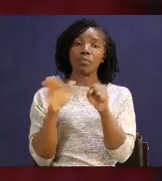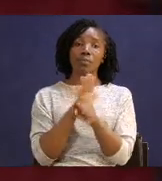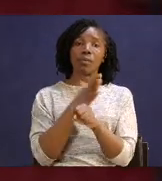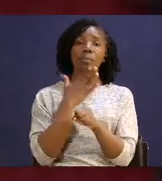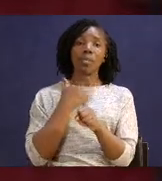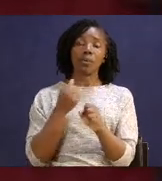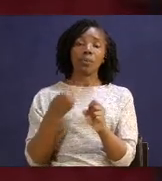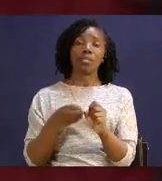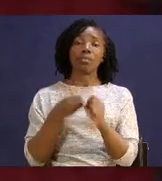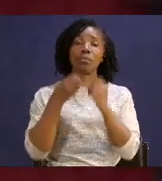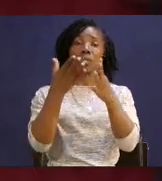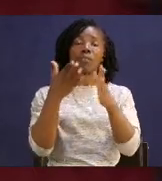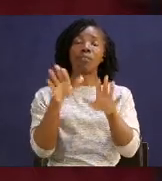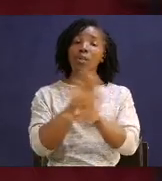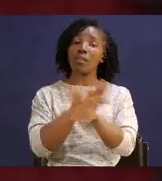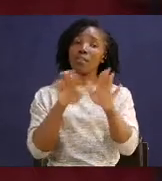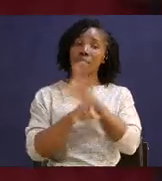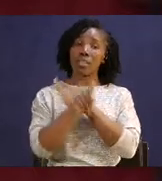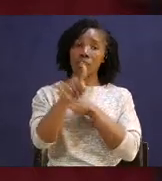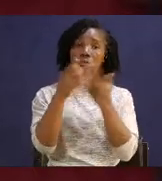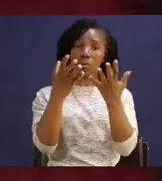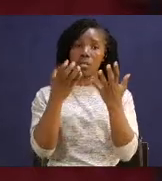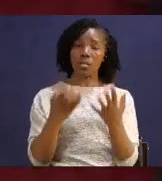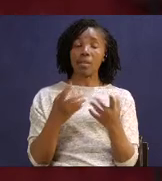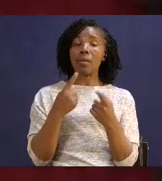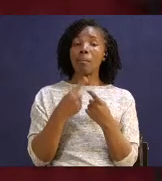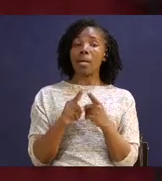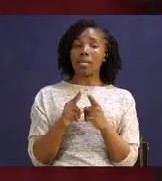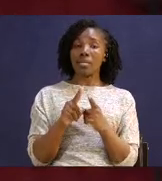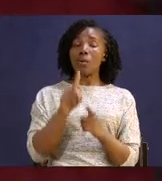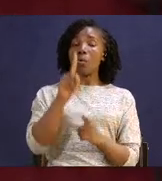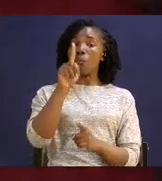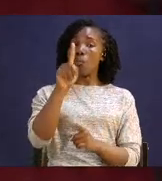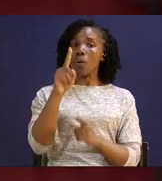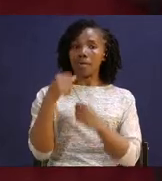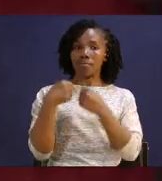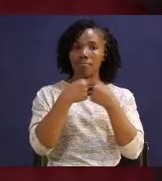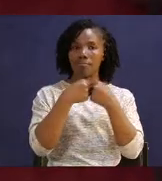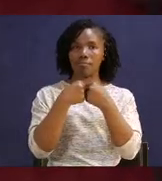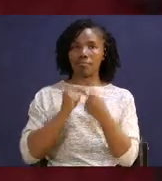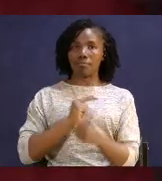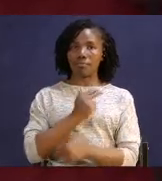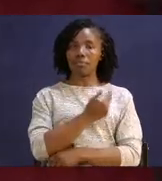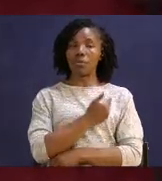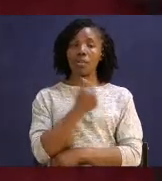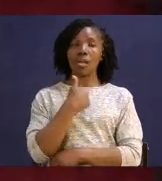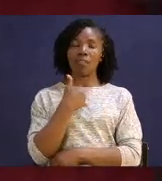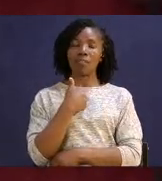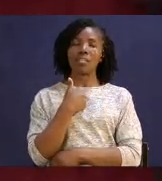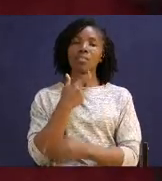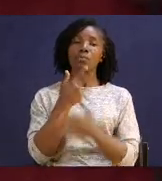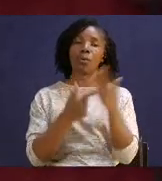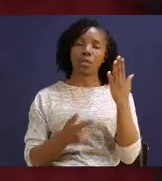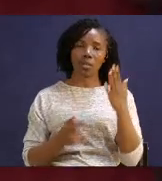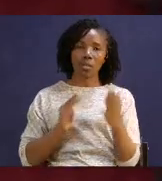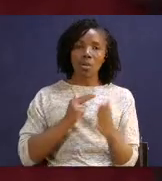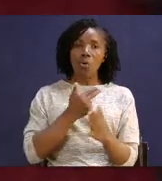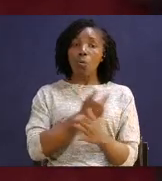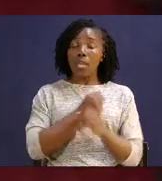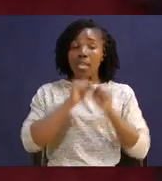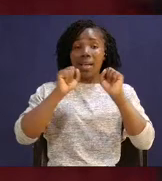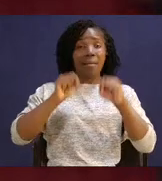need. But one of the challenges you will find that we don't have capacity to